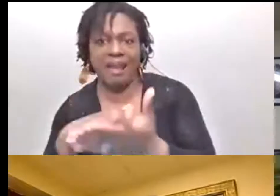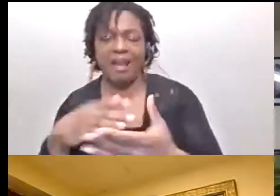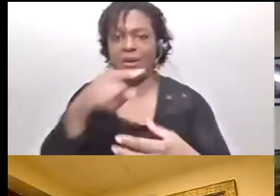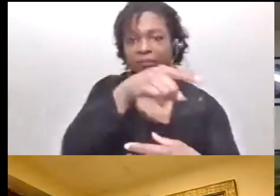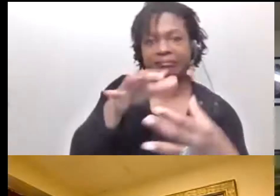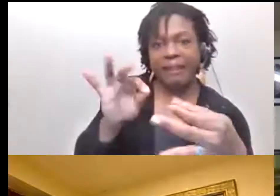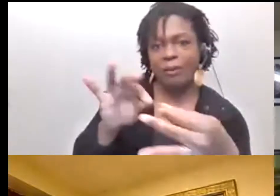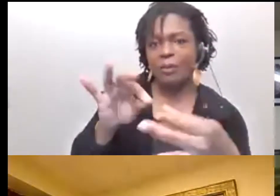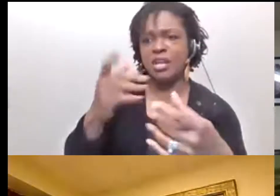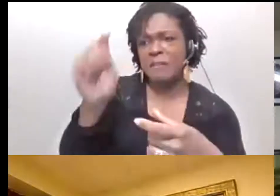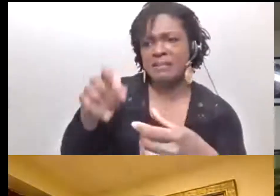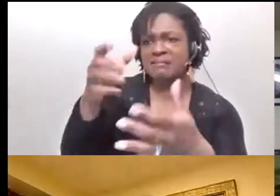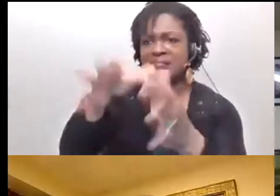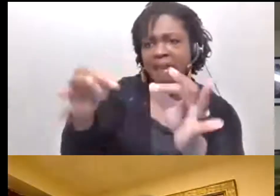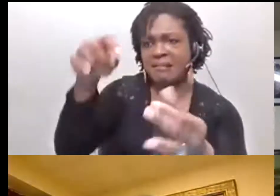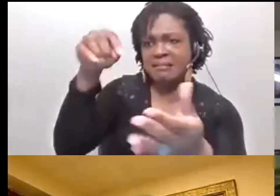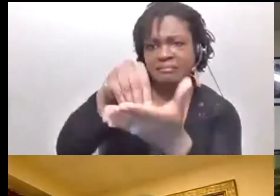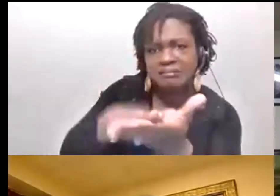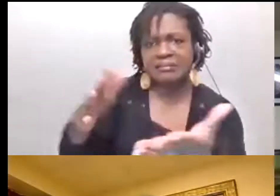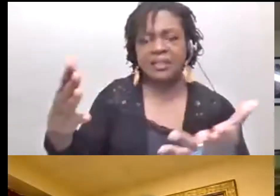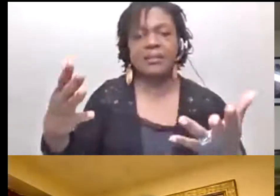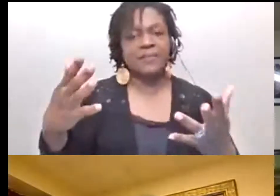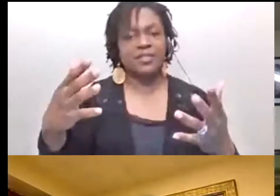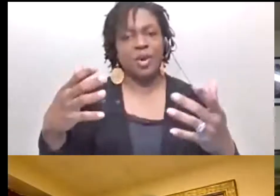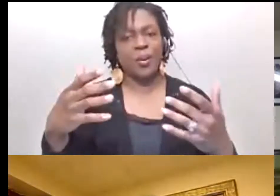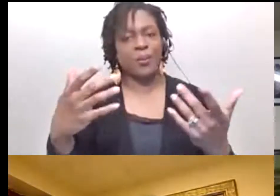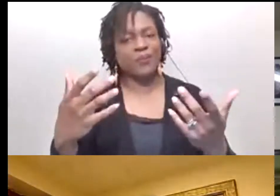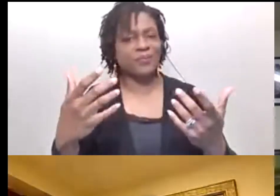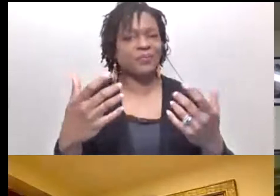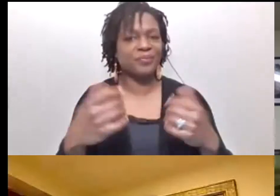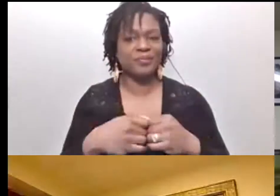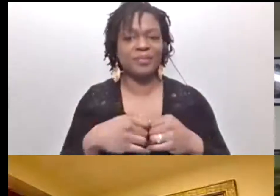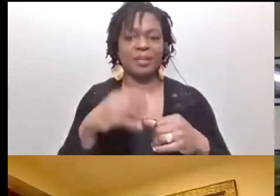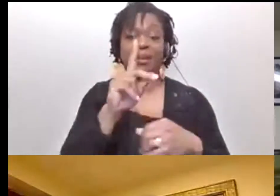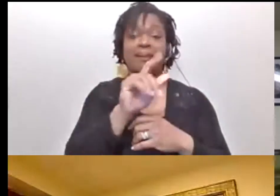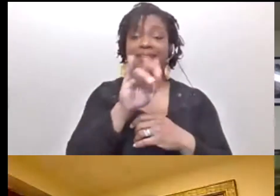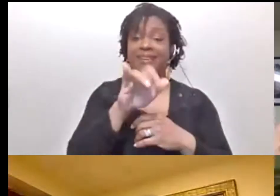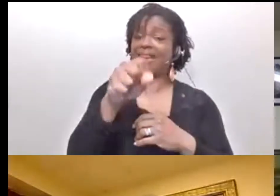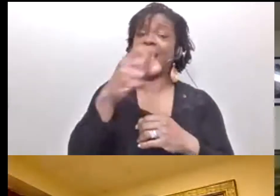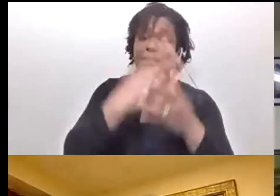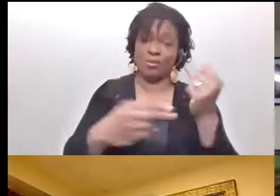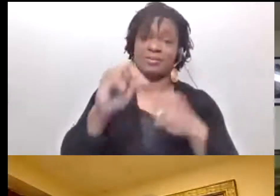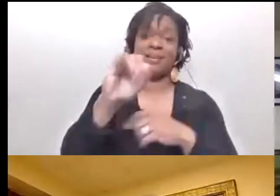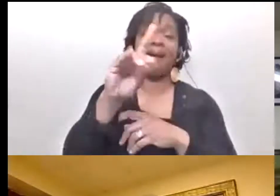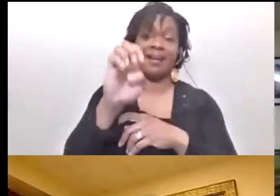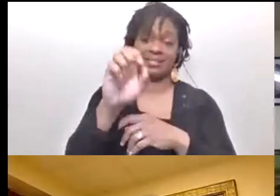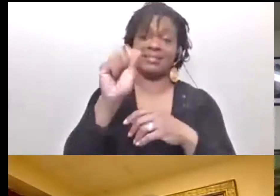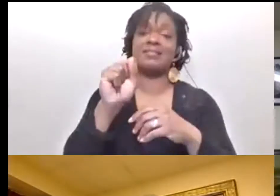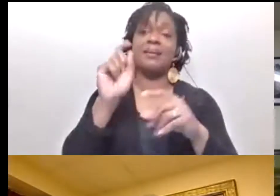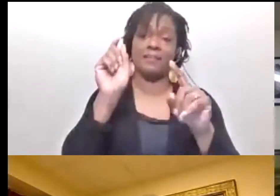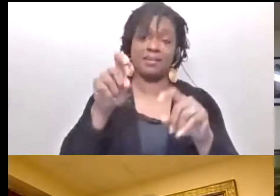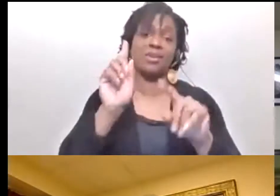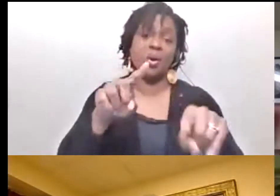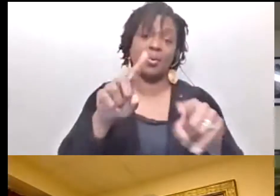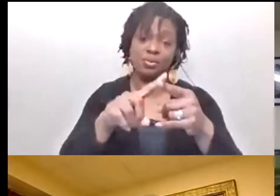where that stands. I think both sides will have to go to appropriations and ask for it. And then